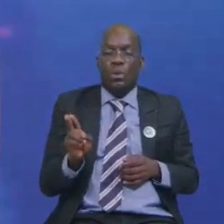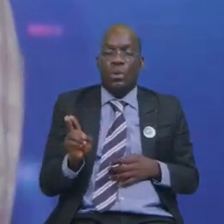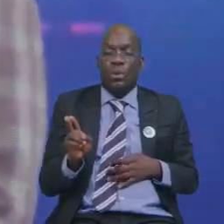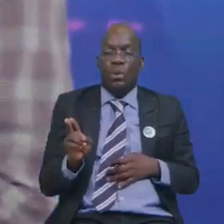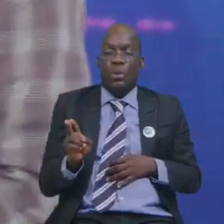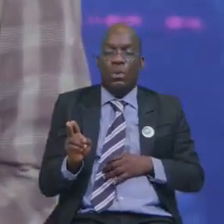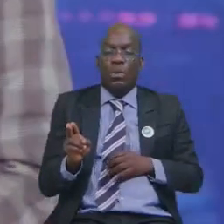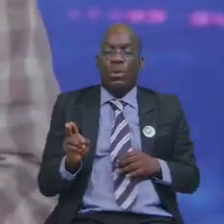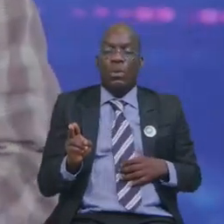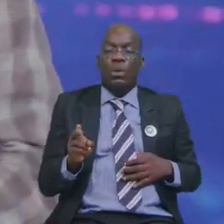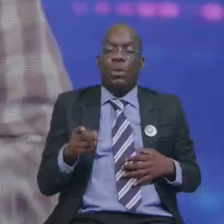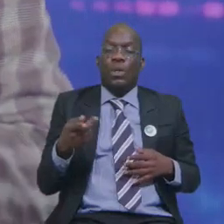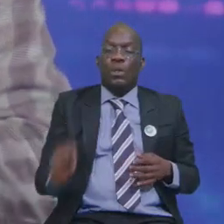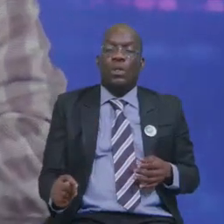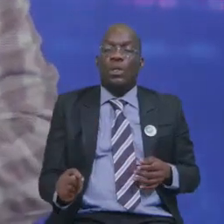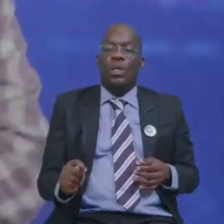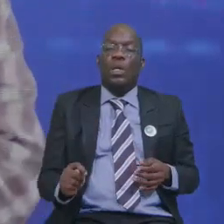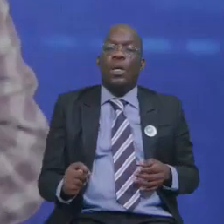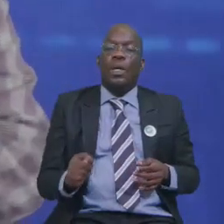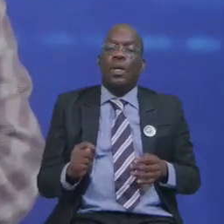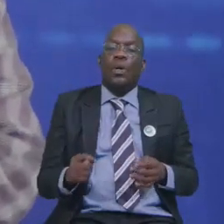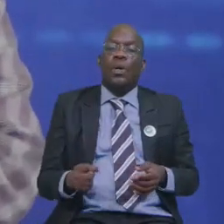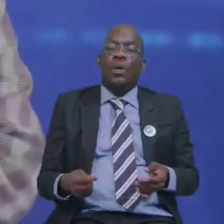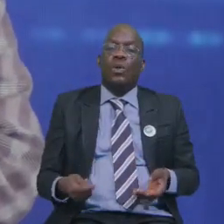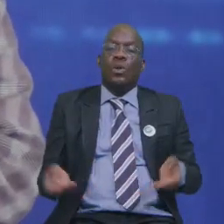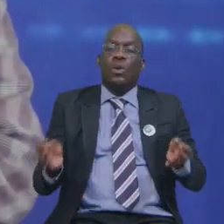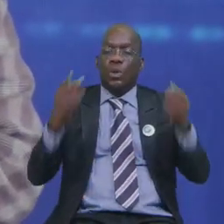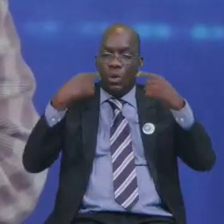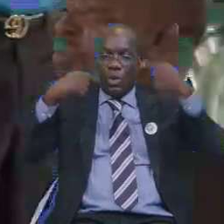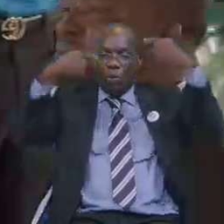undeniable success trajectory.